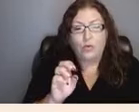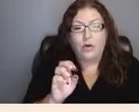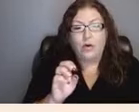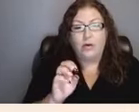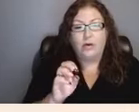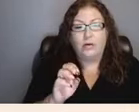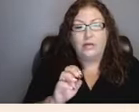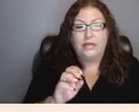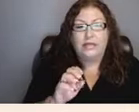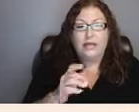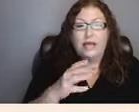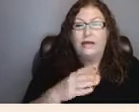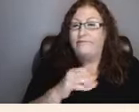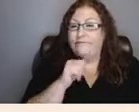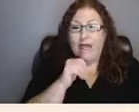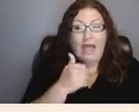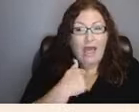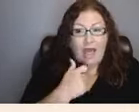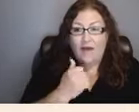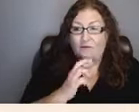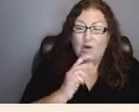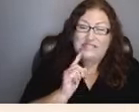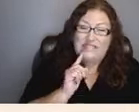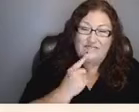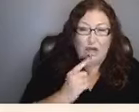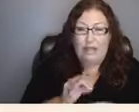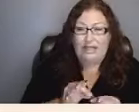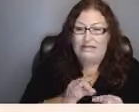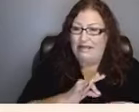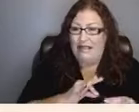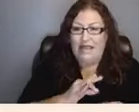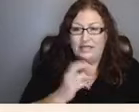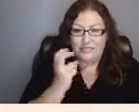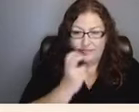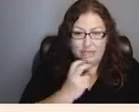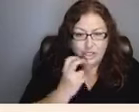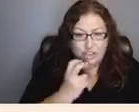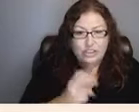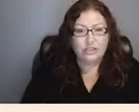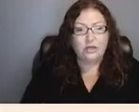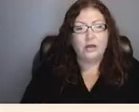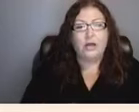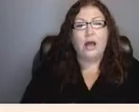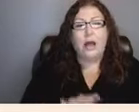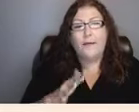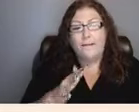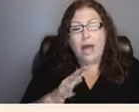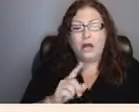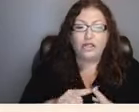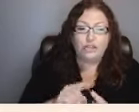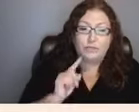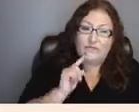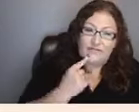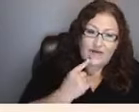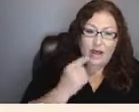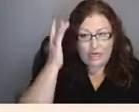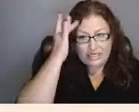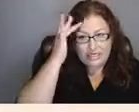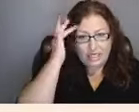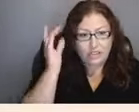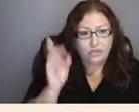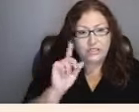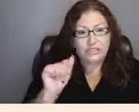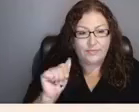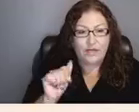delayed speech, moderate to profound intellectual disability, minor, malformed,